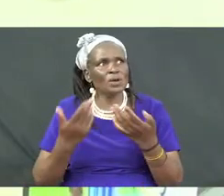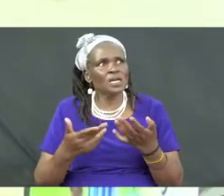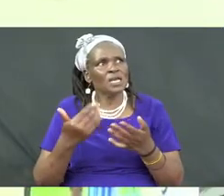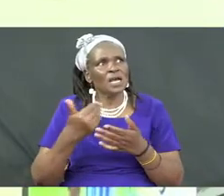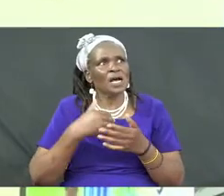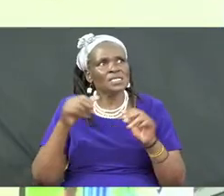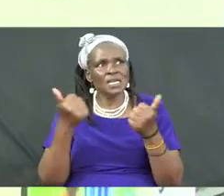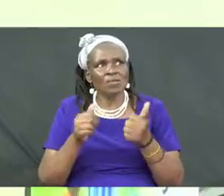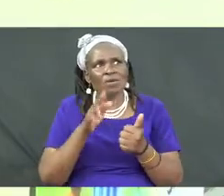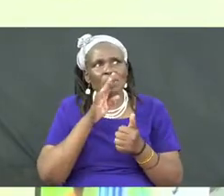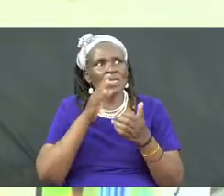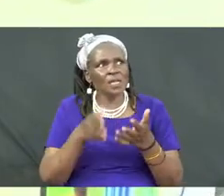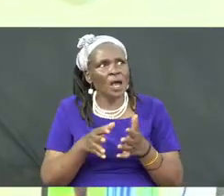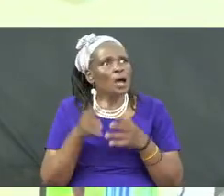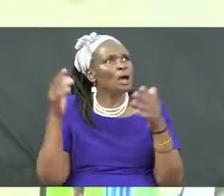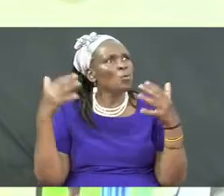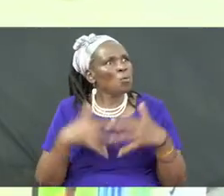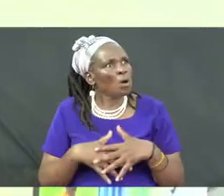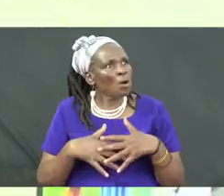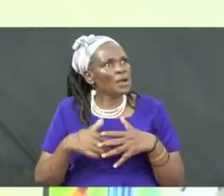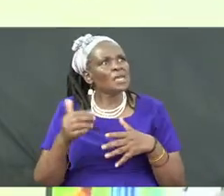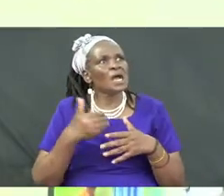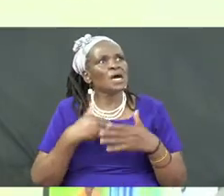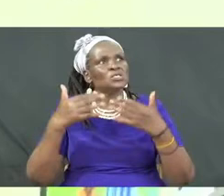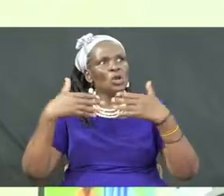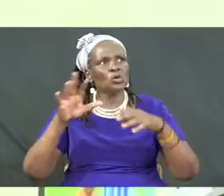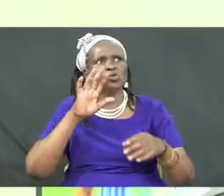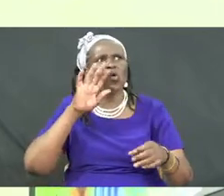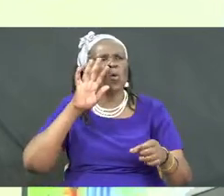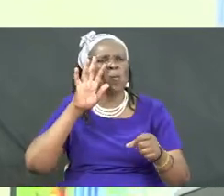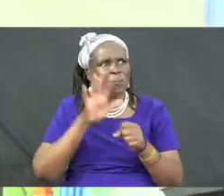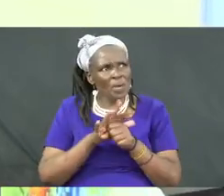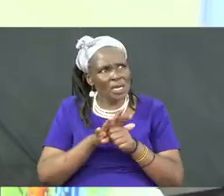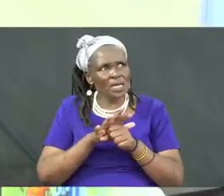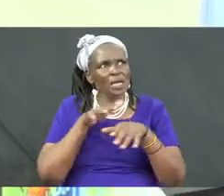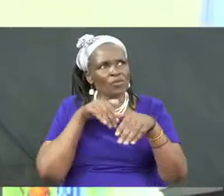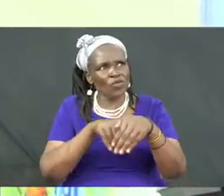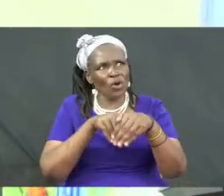lame. Whoa, he has lost so many followers.